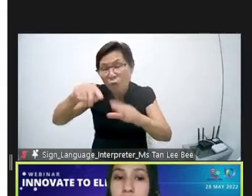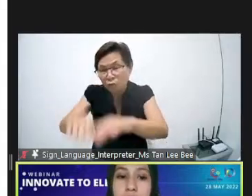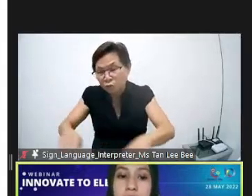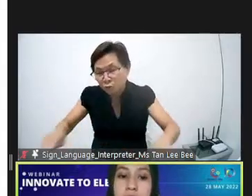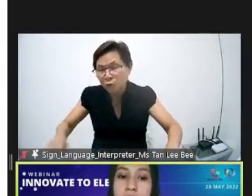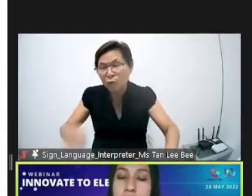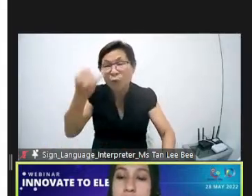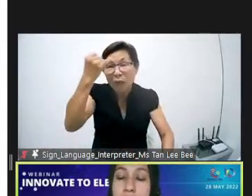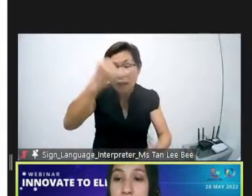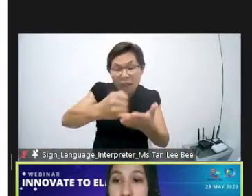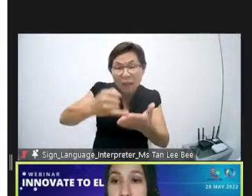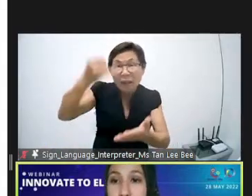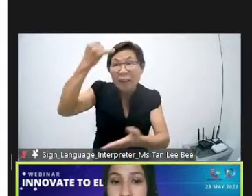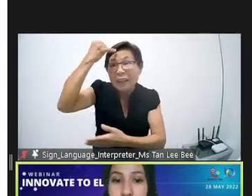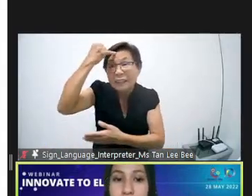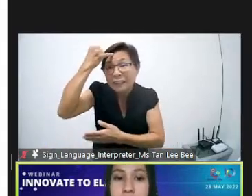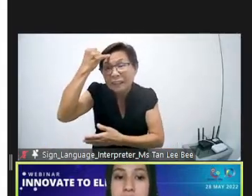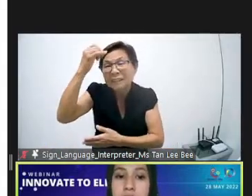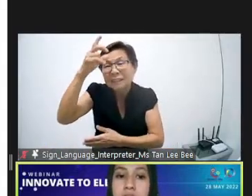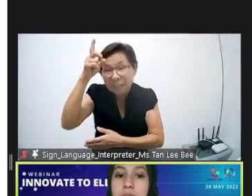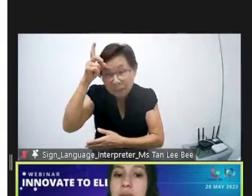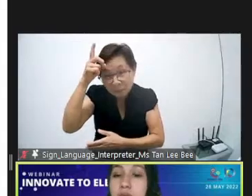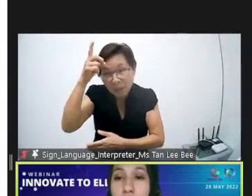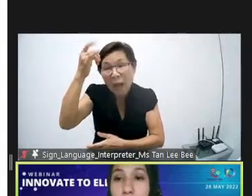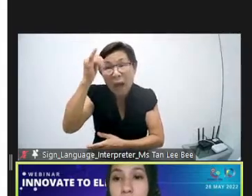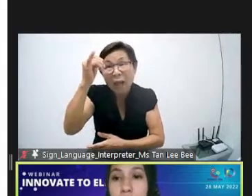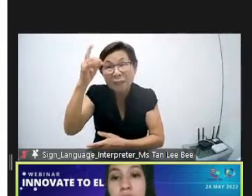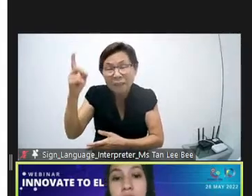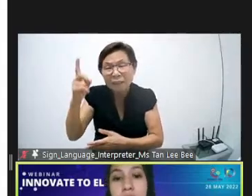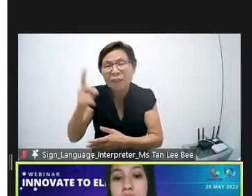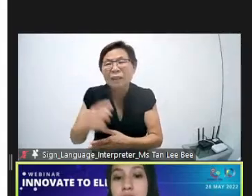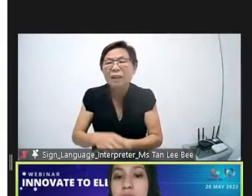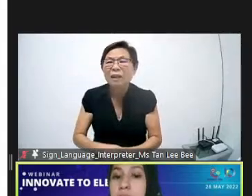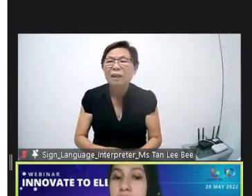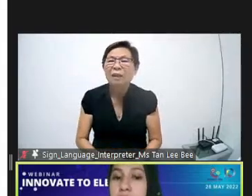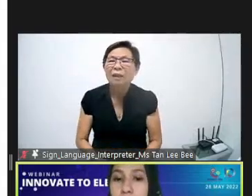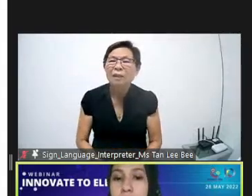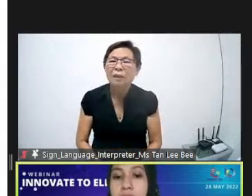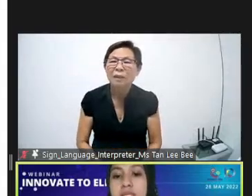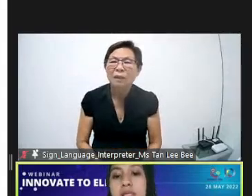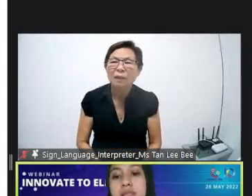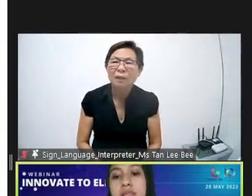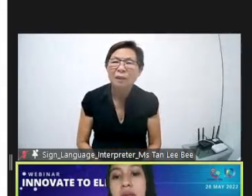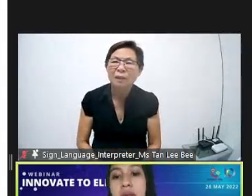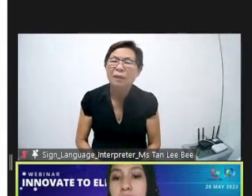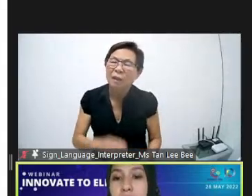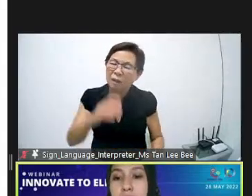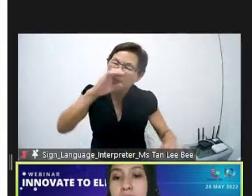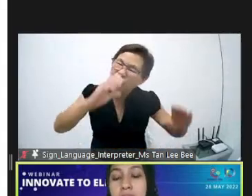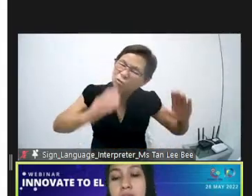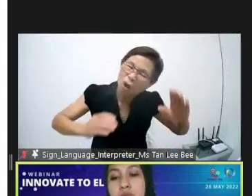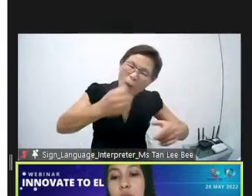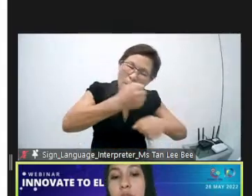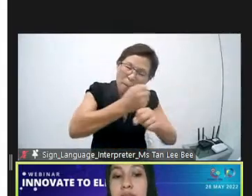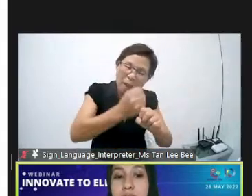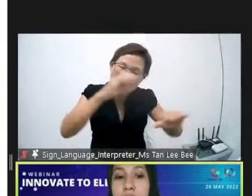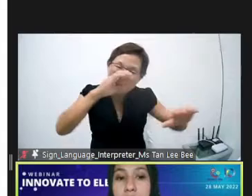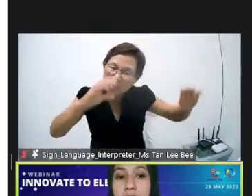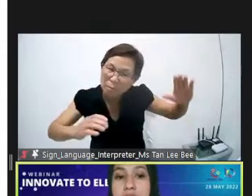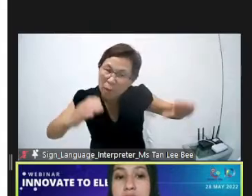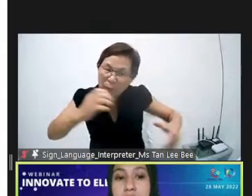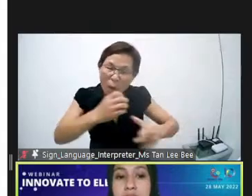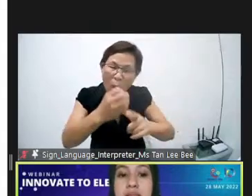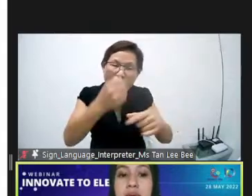intellectual disabilities, such as making video, image animation, and making games where the